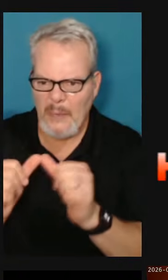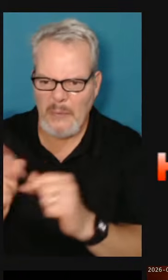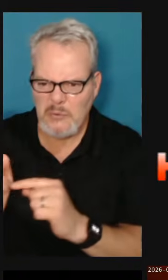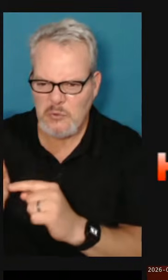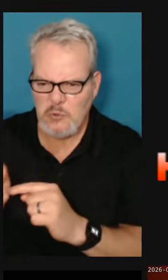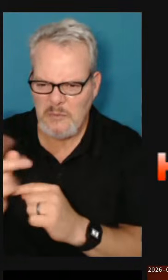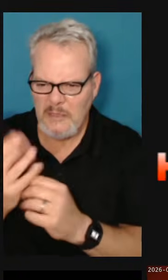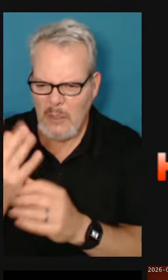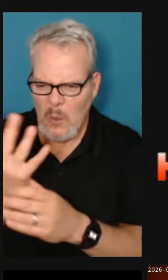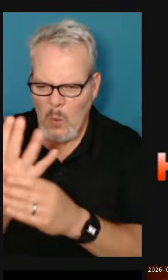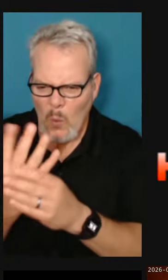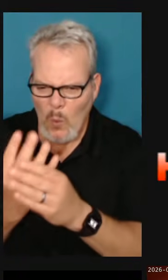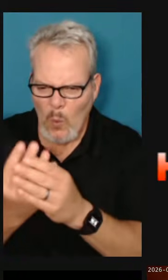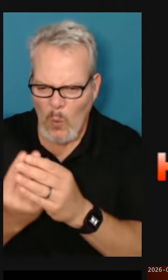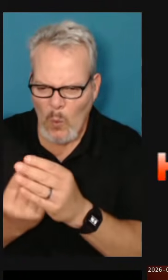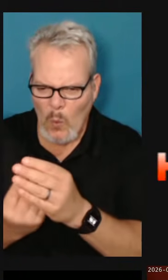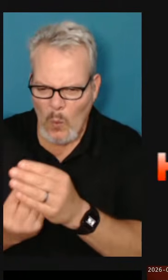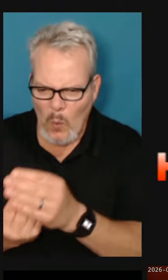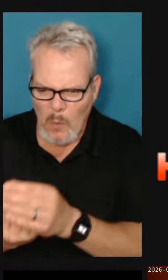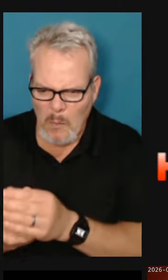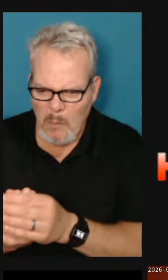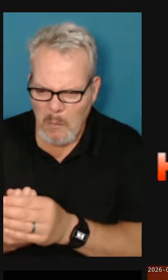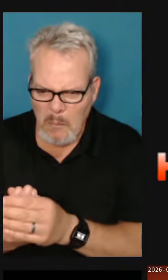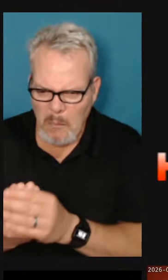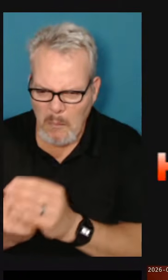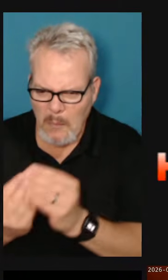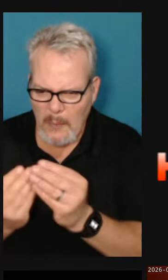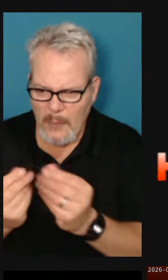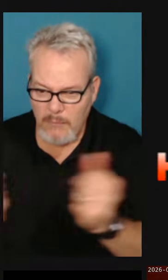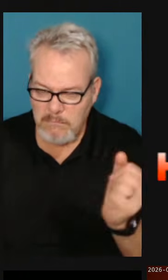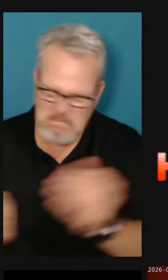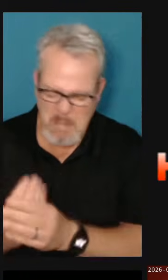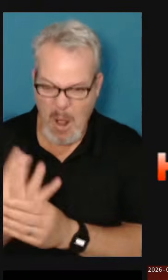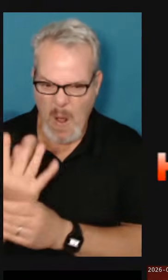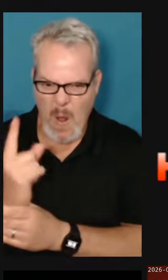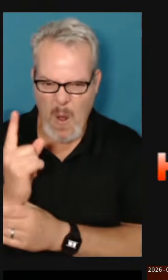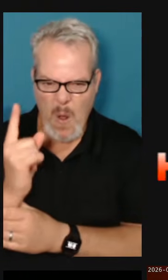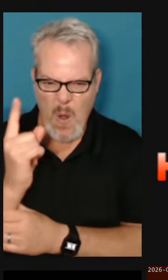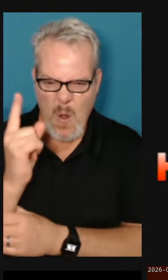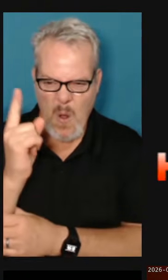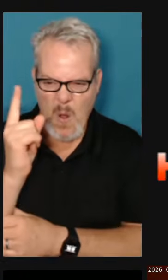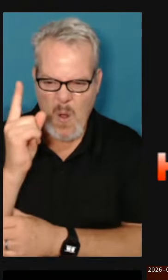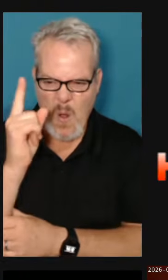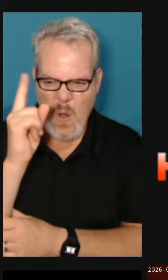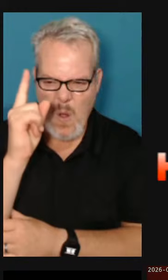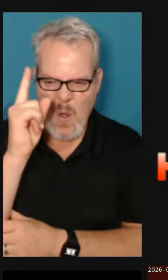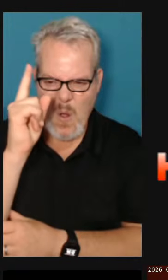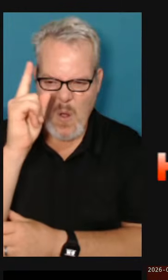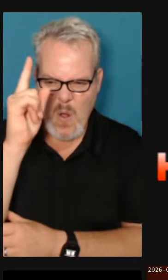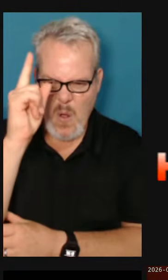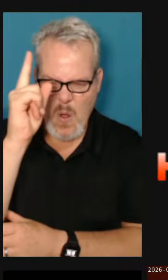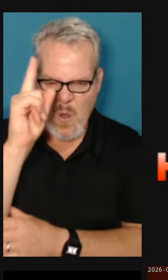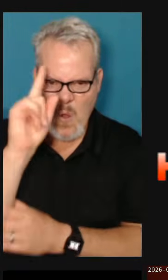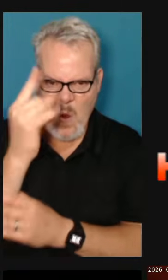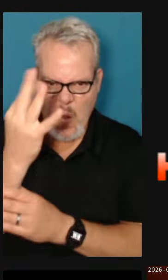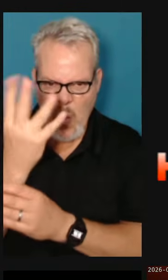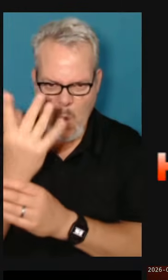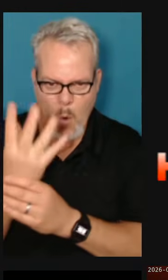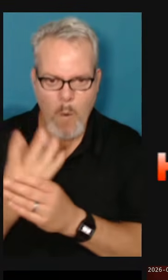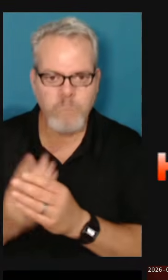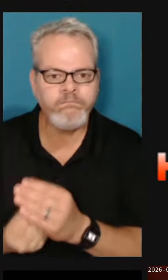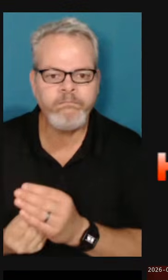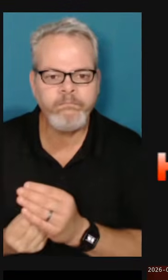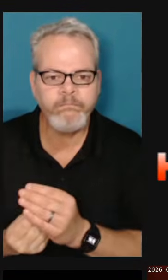low, low, and it's going to go off the top of the screen here. Here it comes. And it dies off. No more